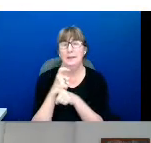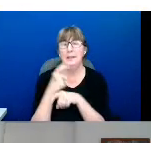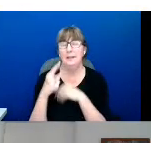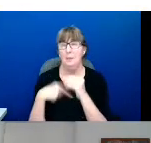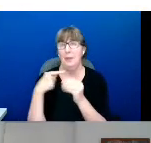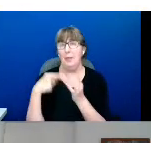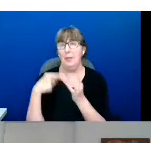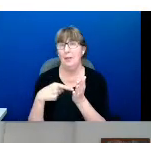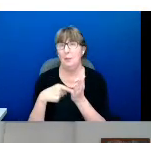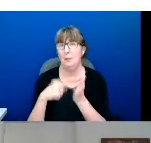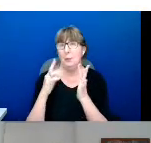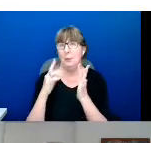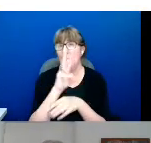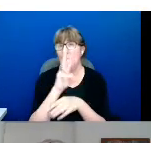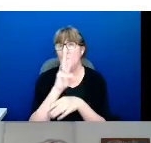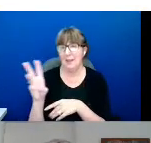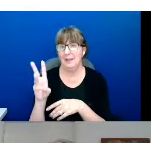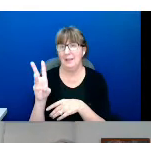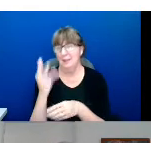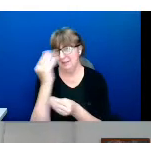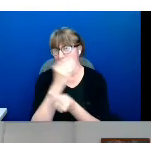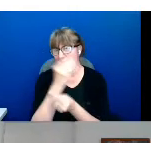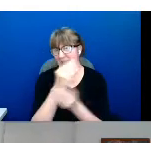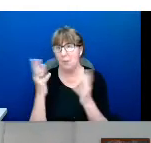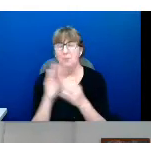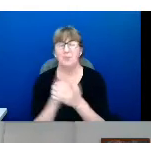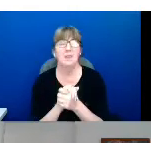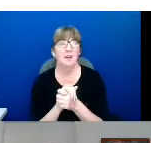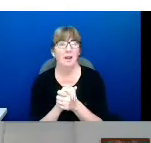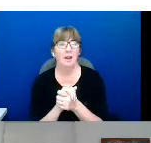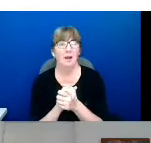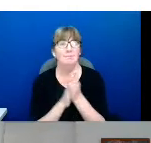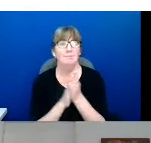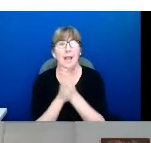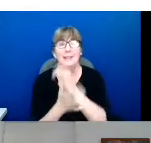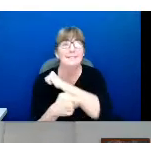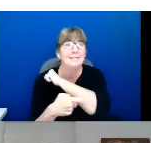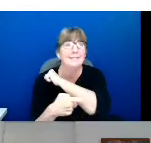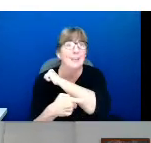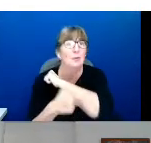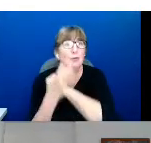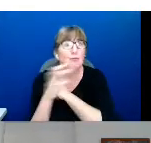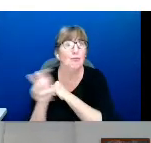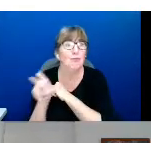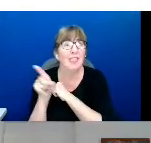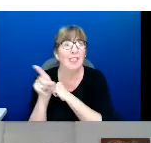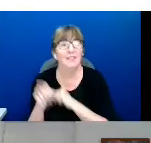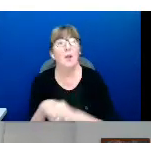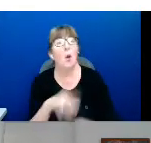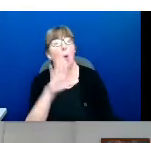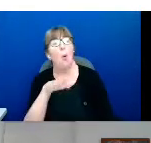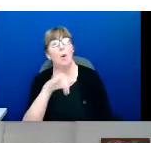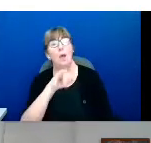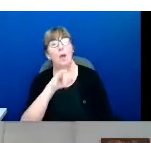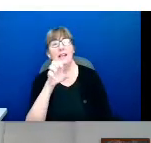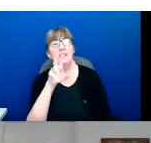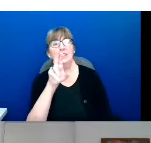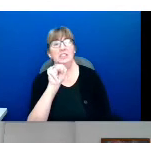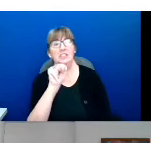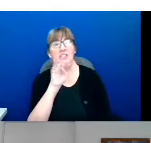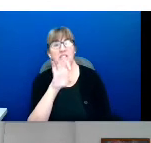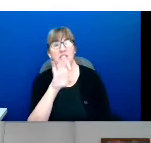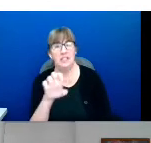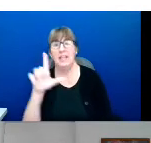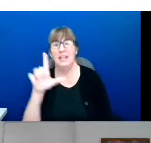there's a lot of good information on our website, which, by the way, Jenny Lancaster, who's driving for us today, helped